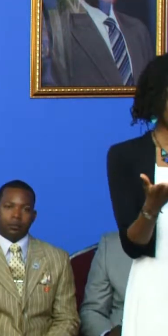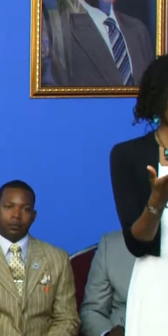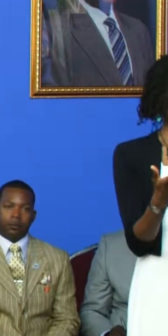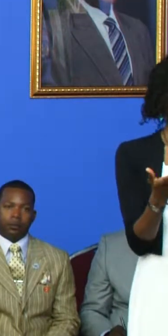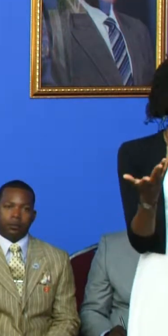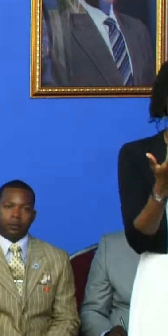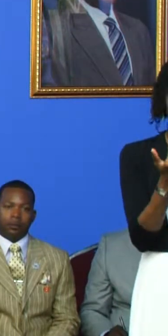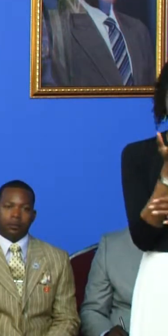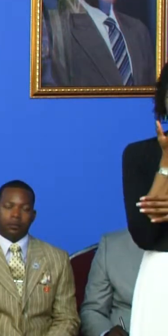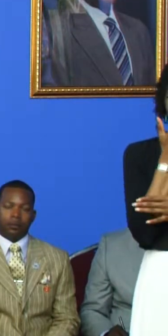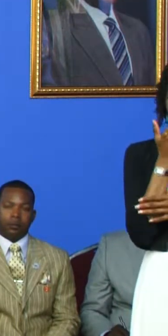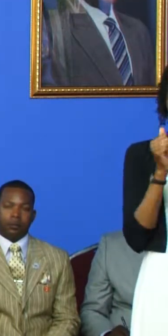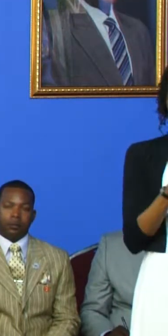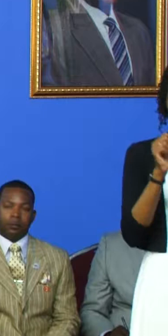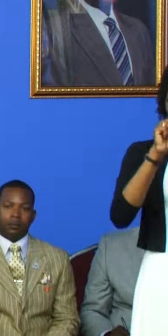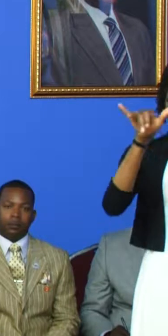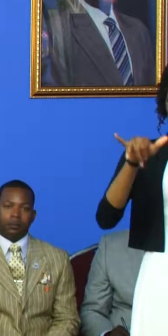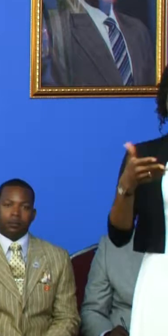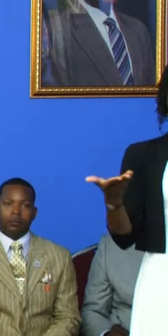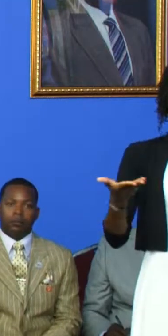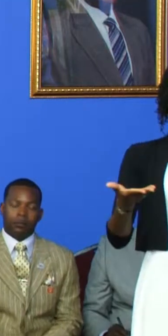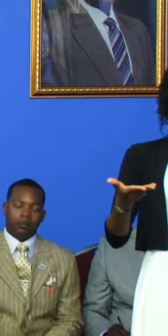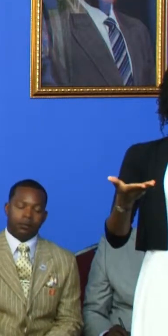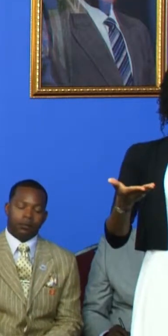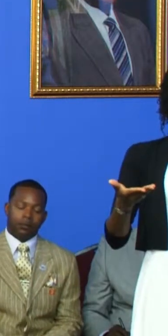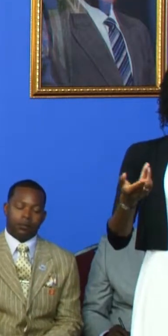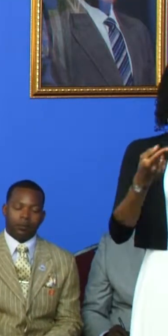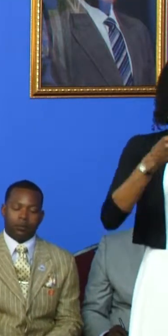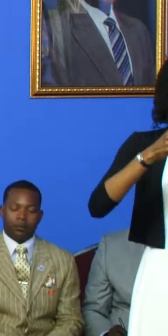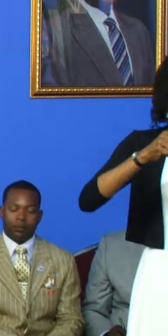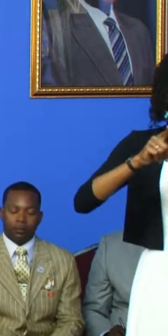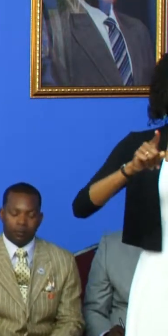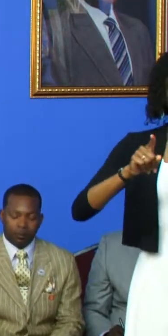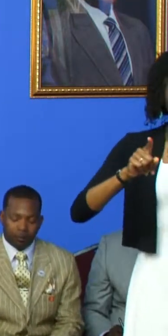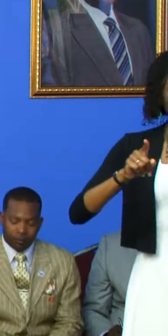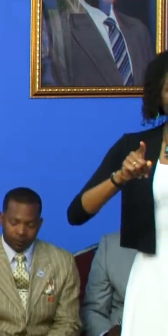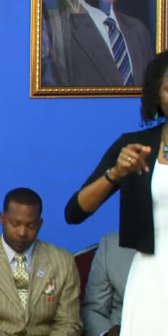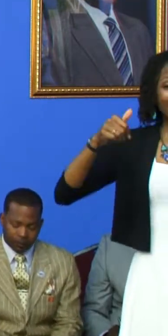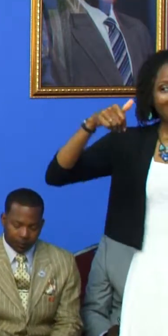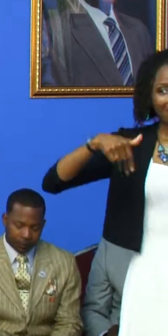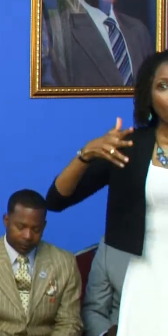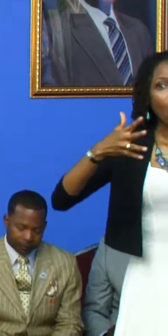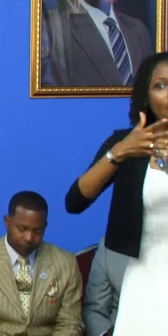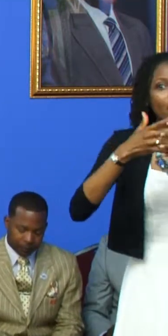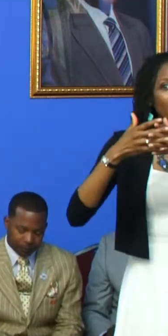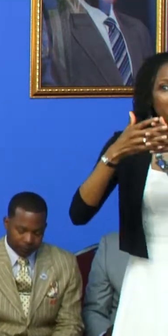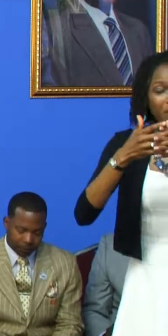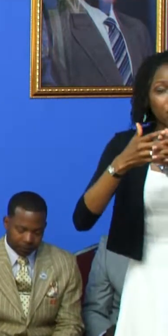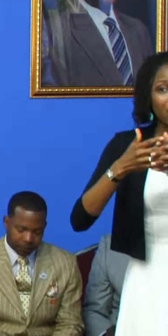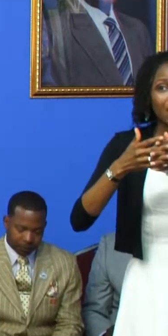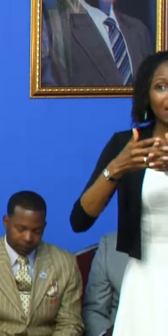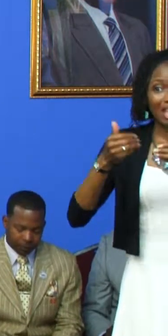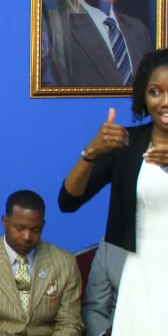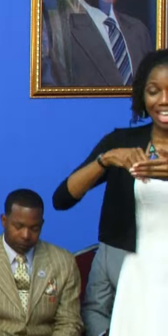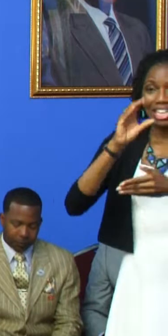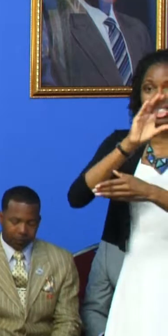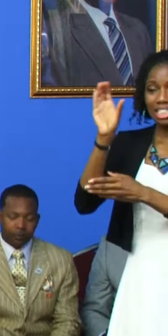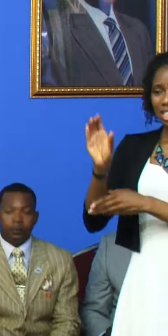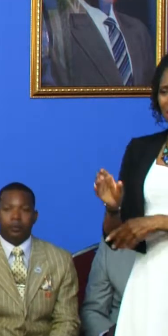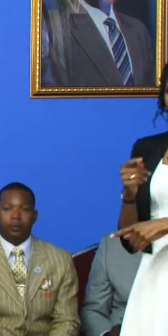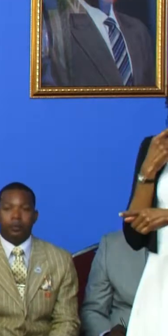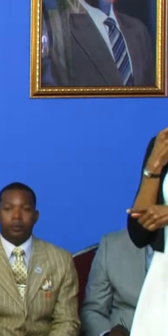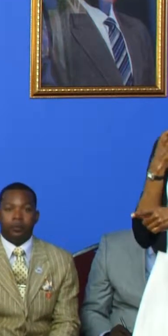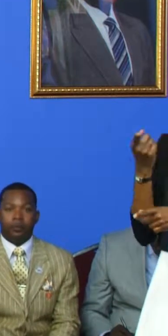what is wrong with this system? But when we come to the United States, to Chicago, we say, what's wrong